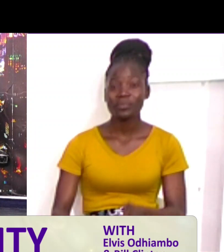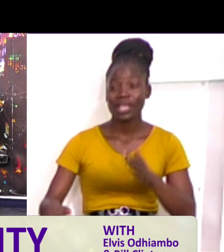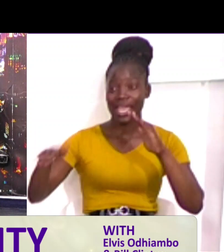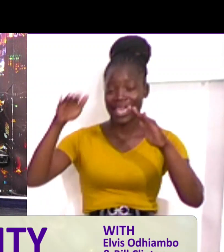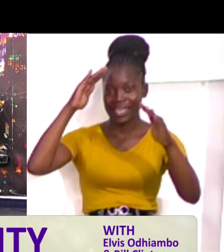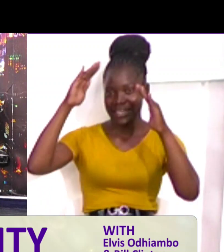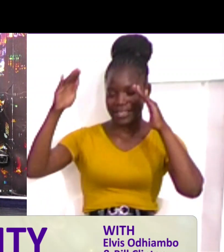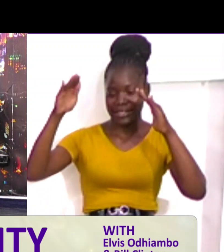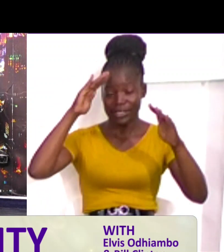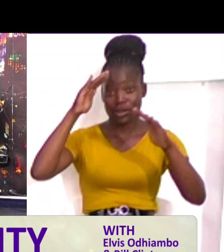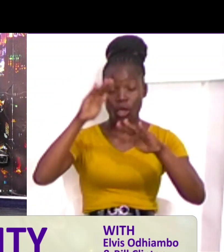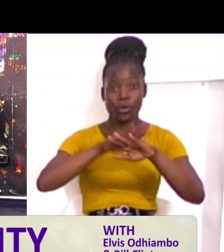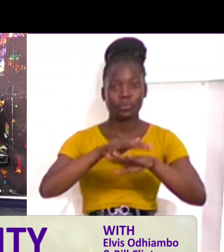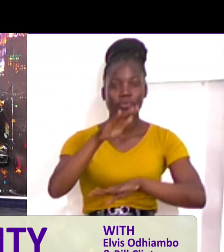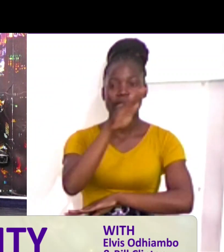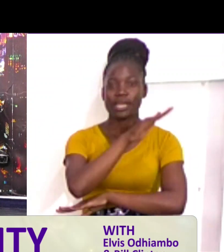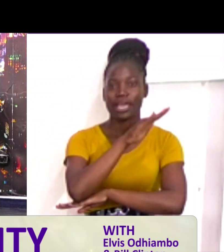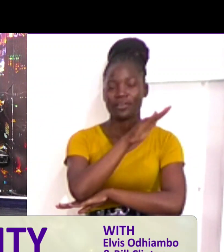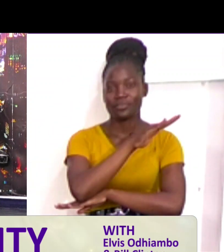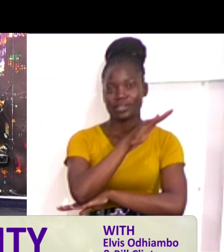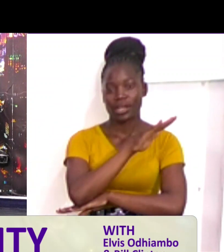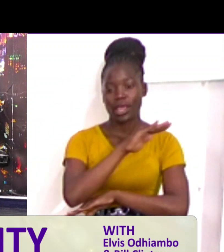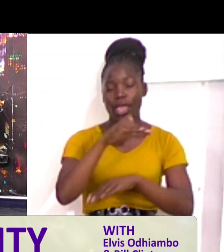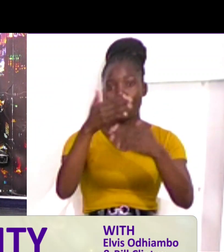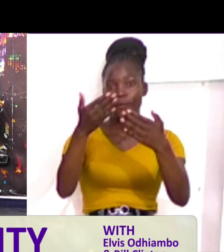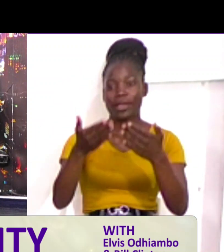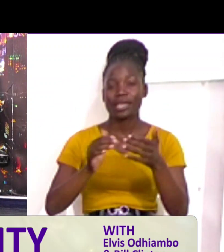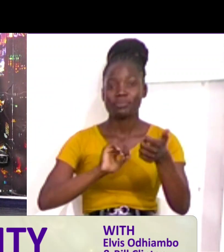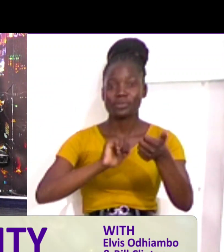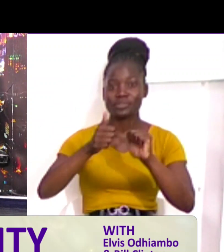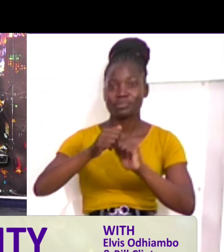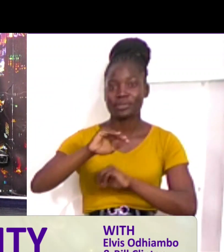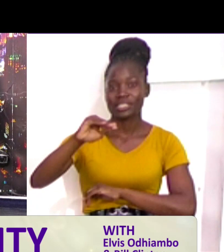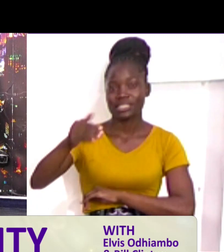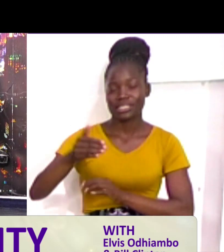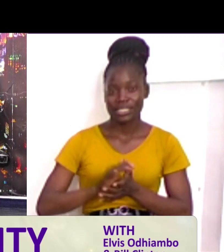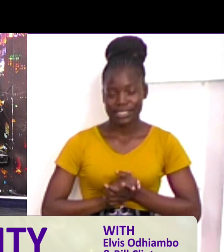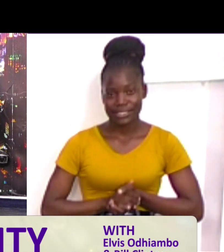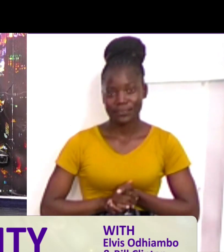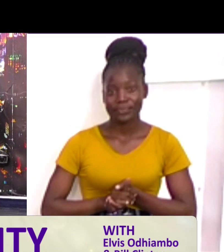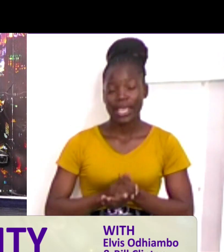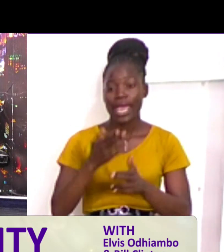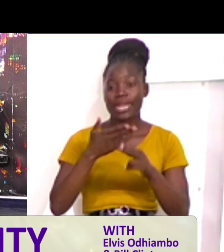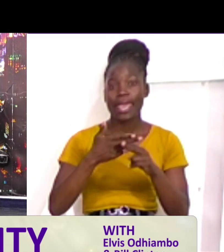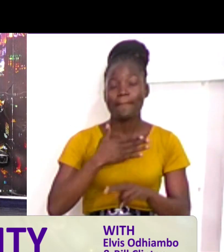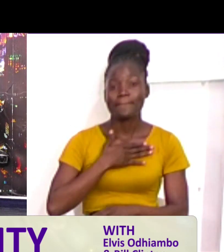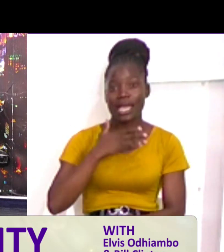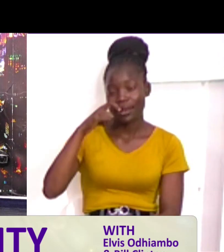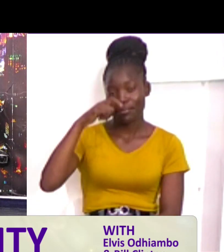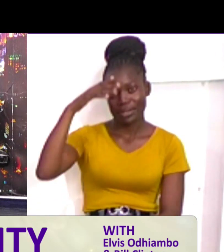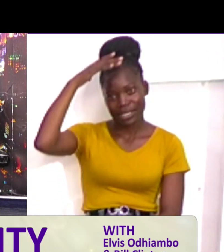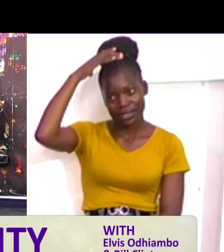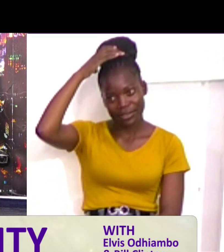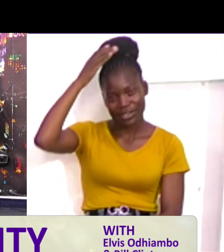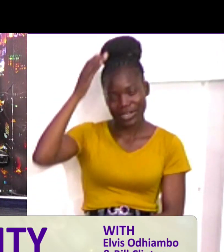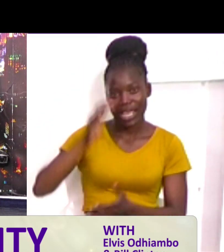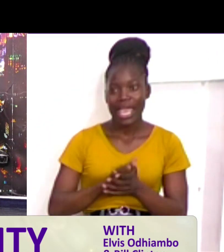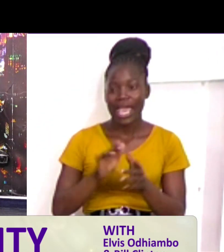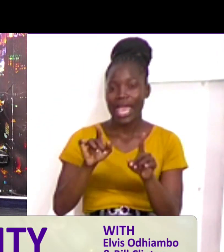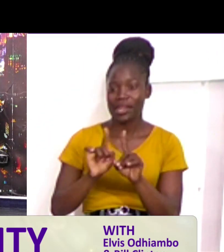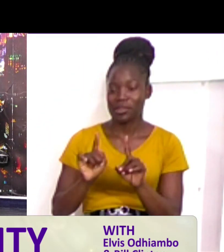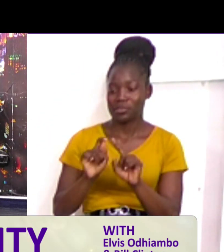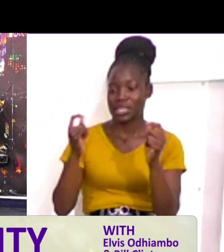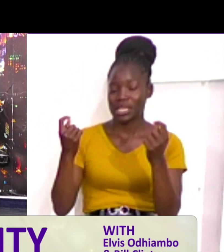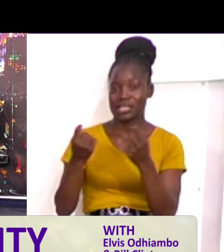Hello there and a very good afternoon. Welcome to Sports City, your home of sports analysis. You are with me, Bill Clinton ODHIAMBO, and the